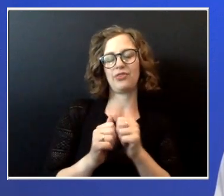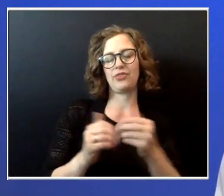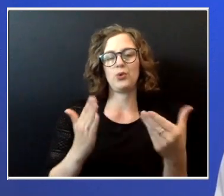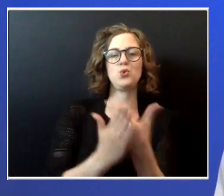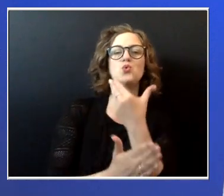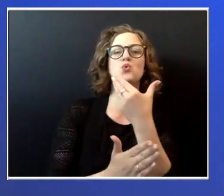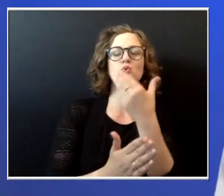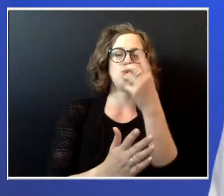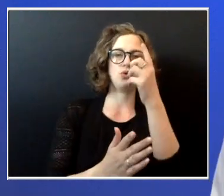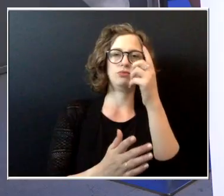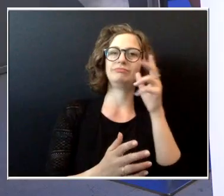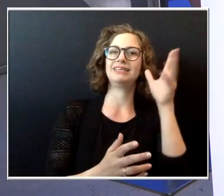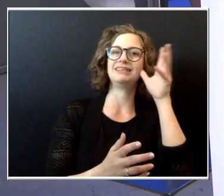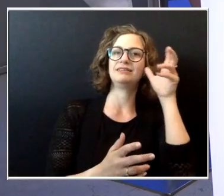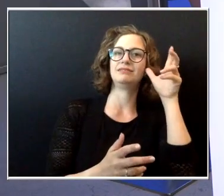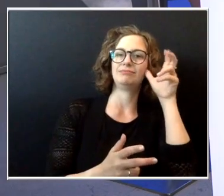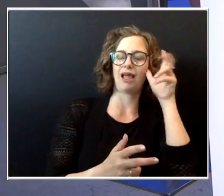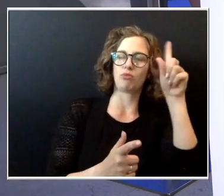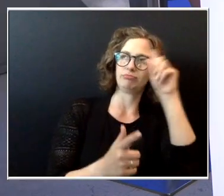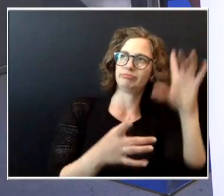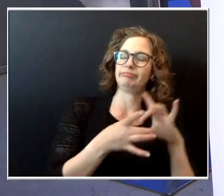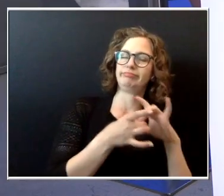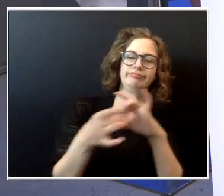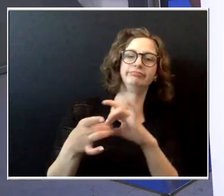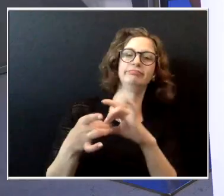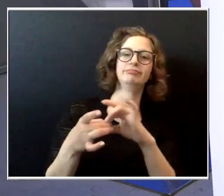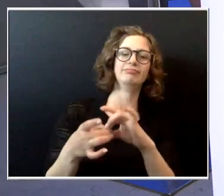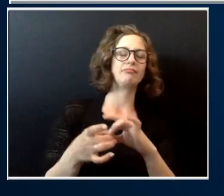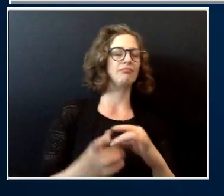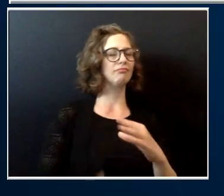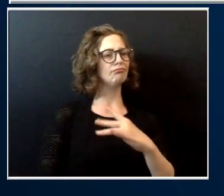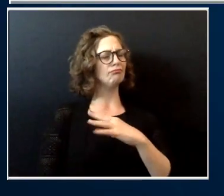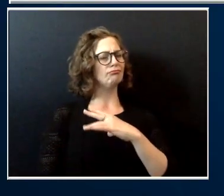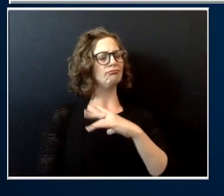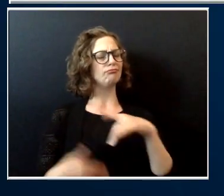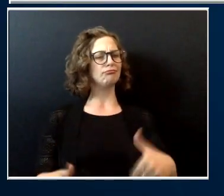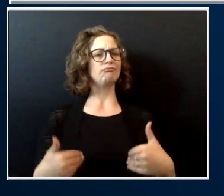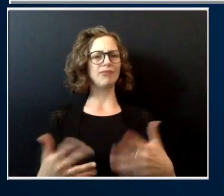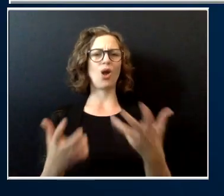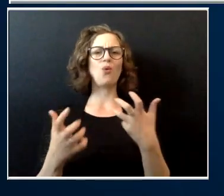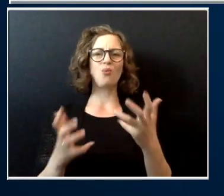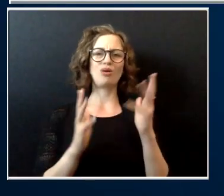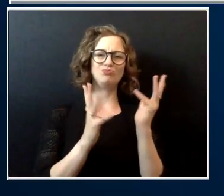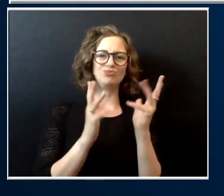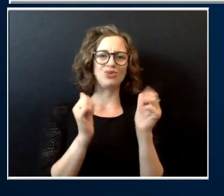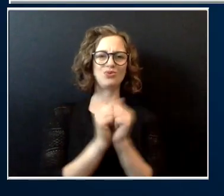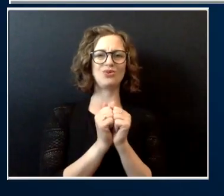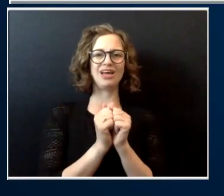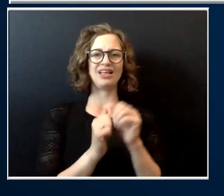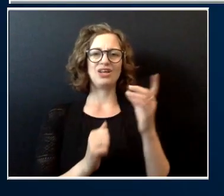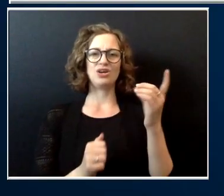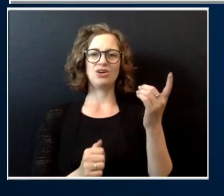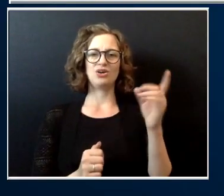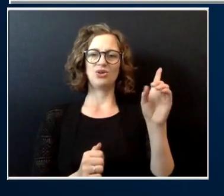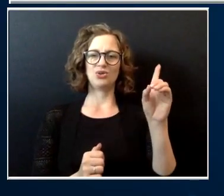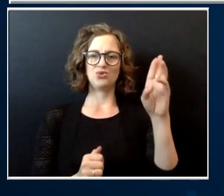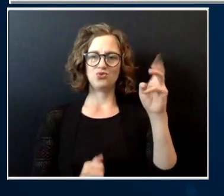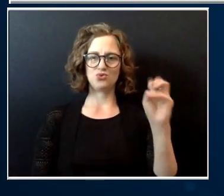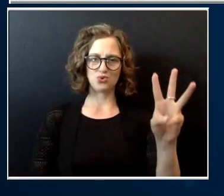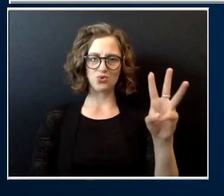pretty cool stuff. How cool is that? Okay, well, let's talk with Drew Cohn. He came all the way from, was it Memphis? Is that right? That brought you up